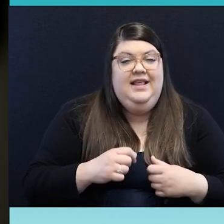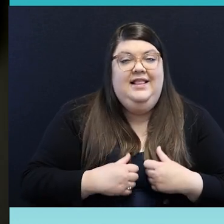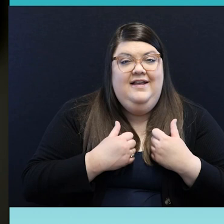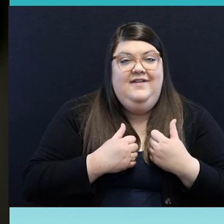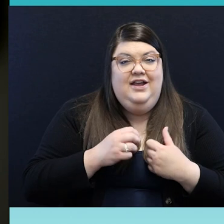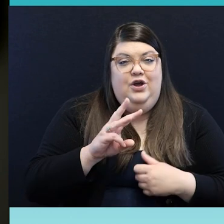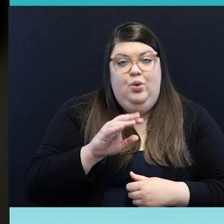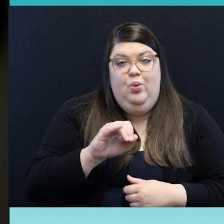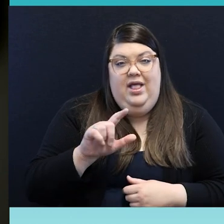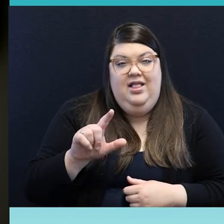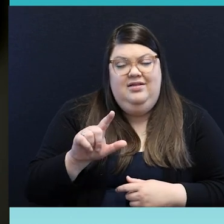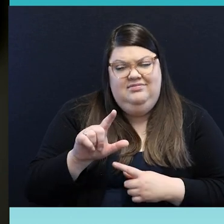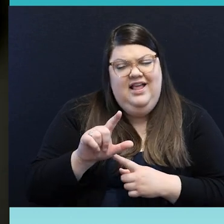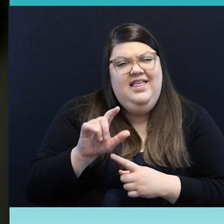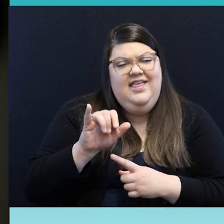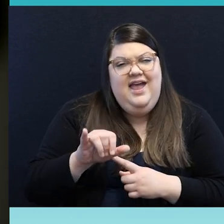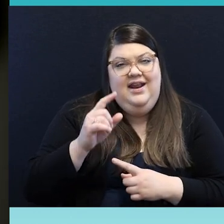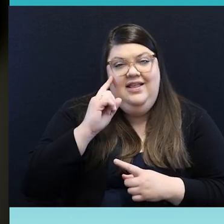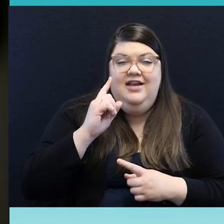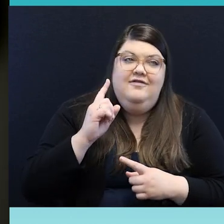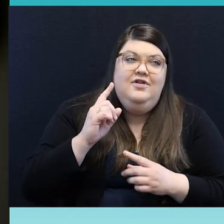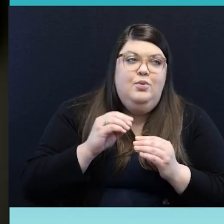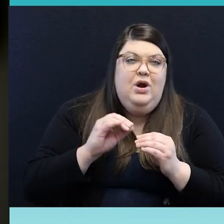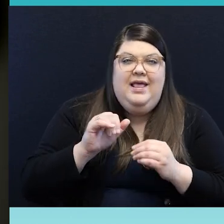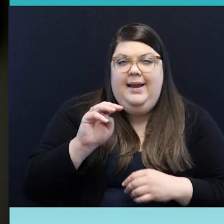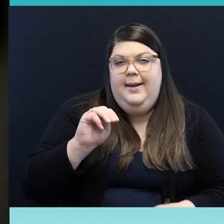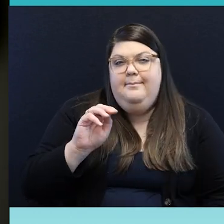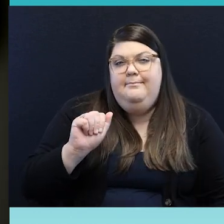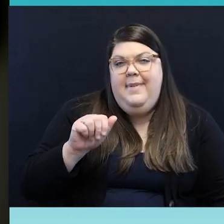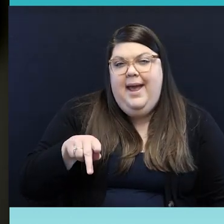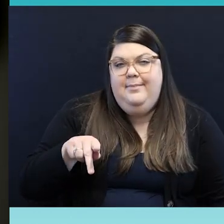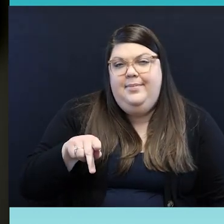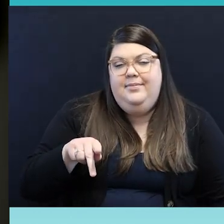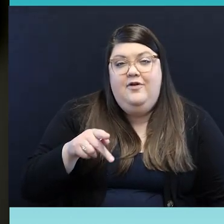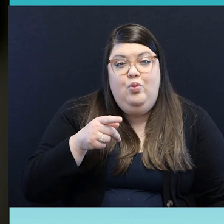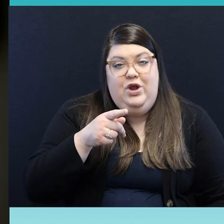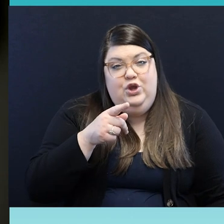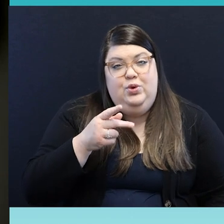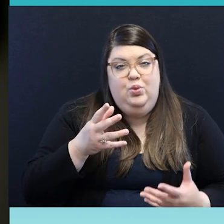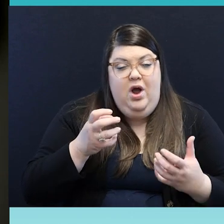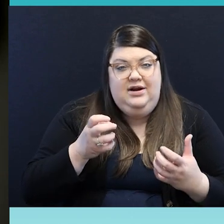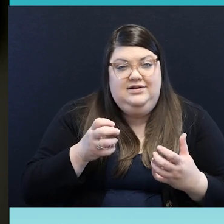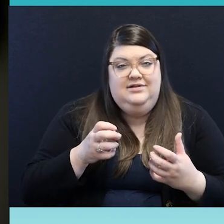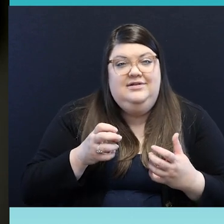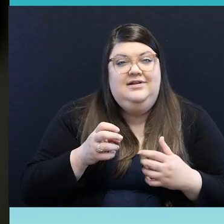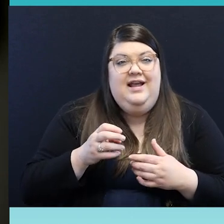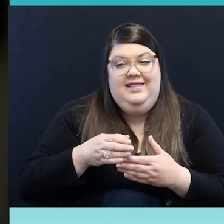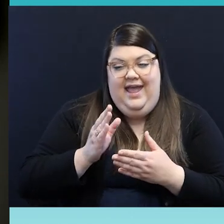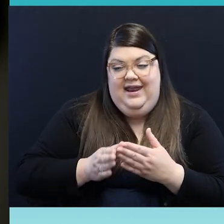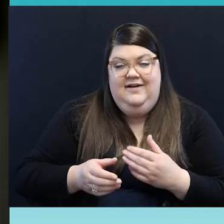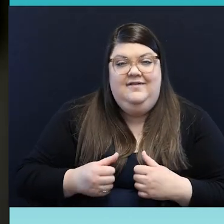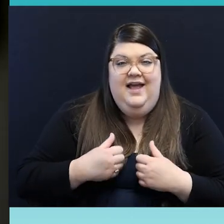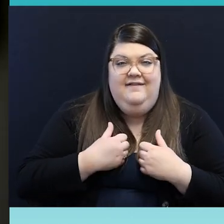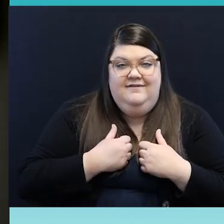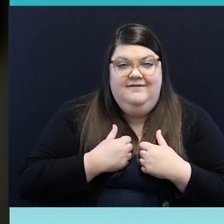a living will is, I like to think about it as kind of your map of what you would want at the end